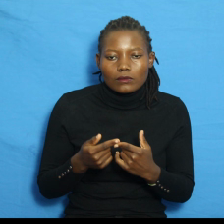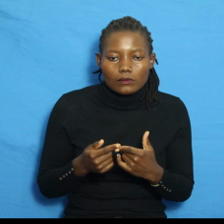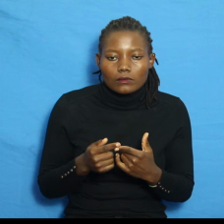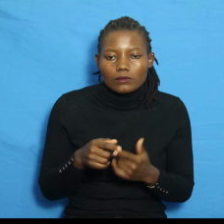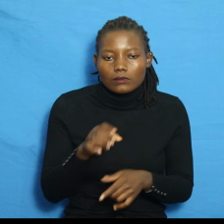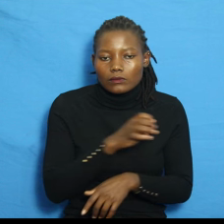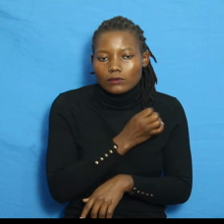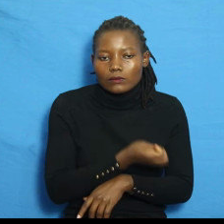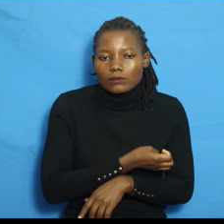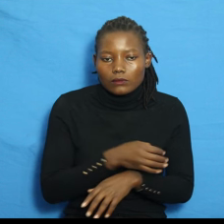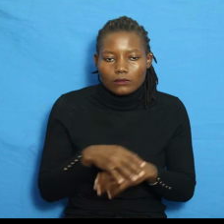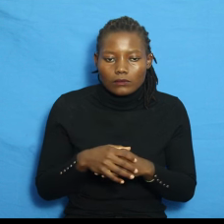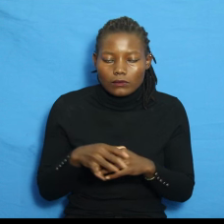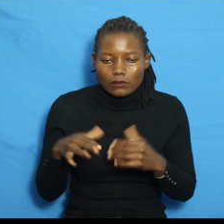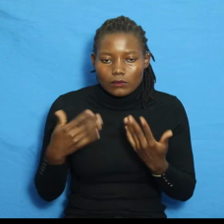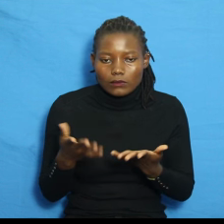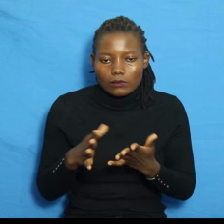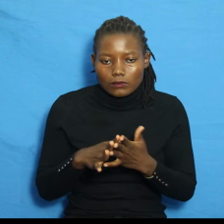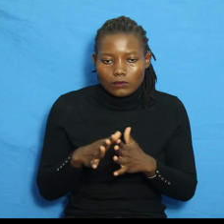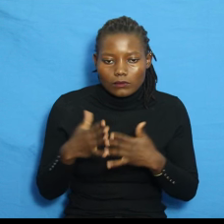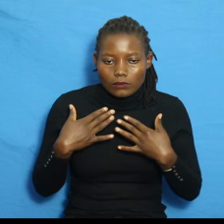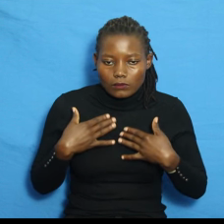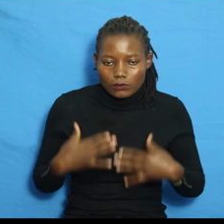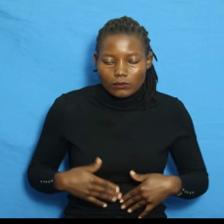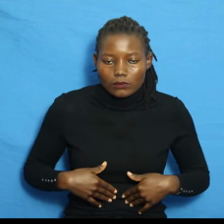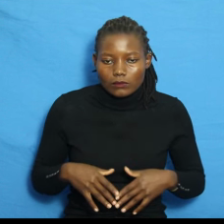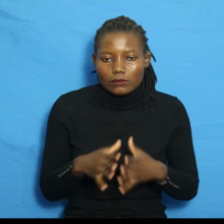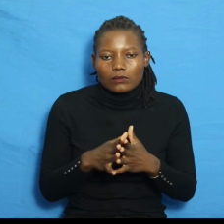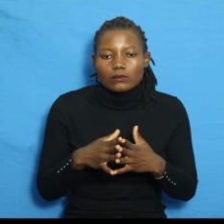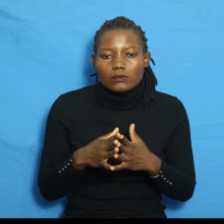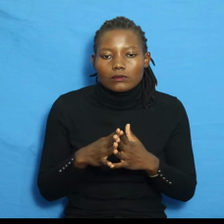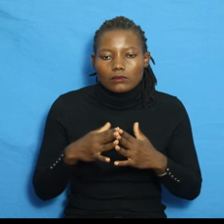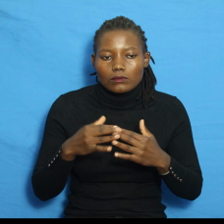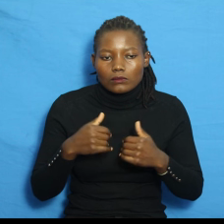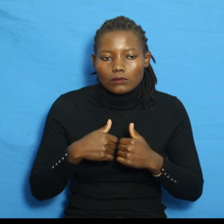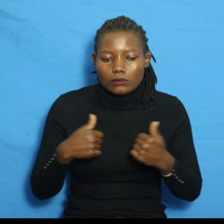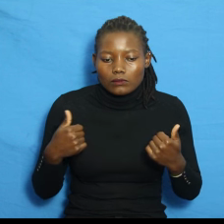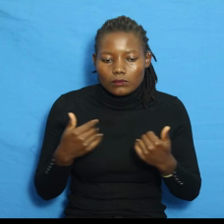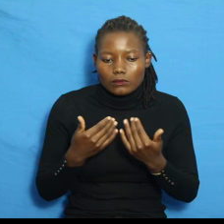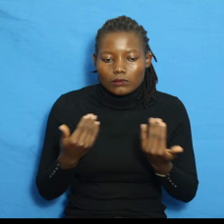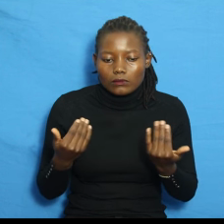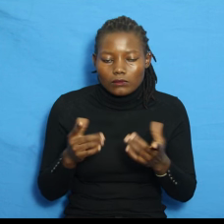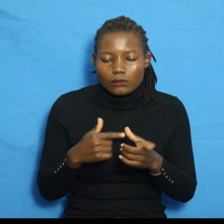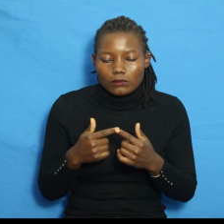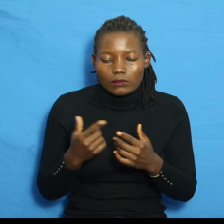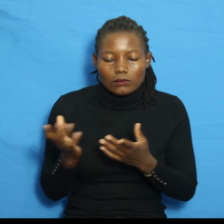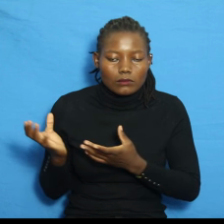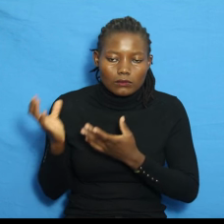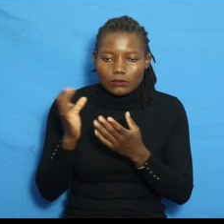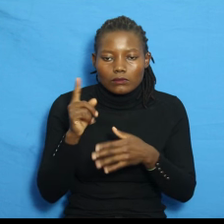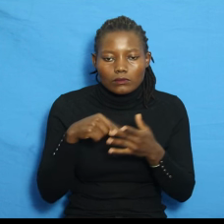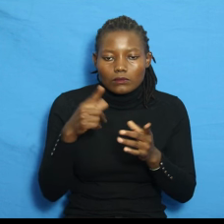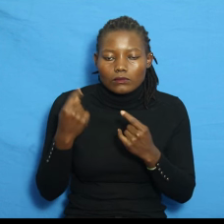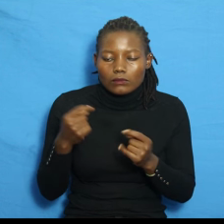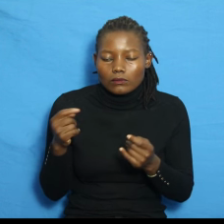joint, and then the effort is the contraction of the muscle. And of course, the load is what you